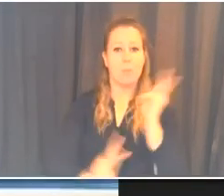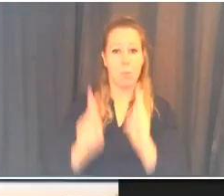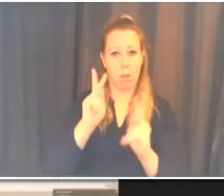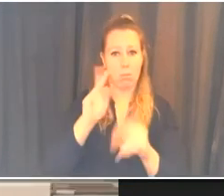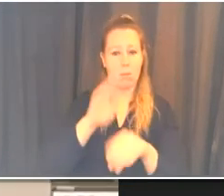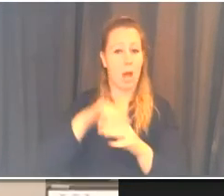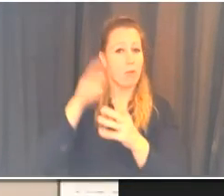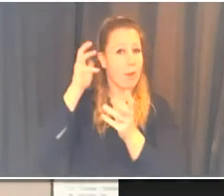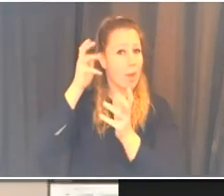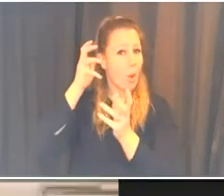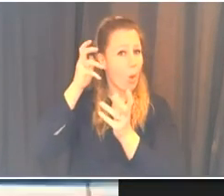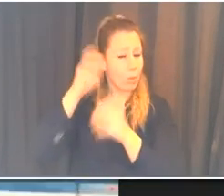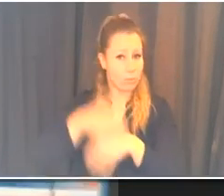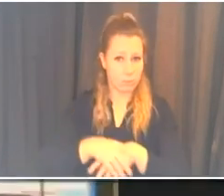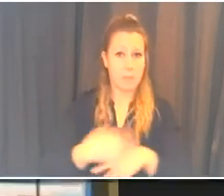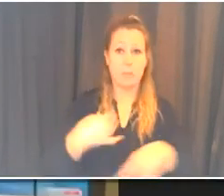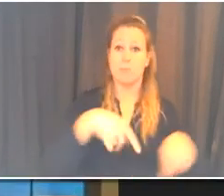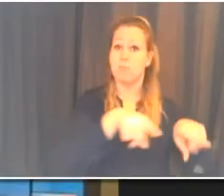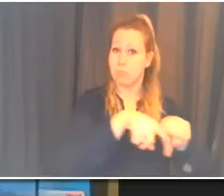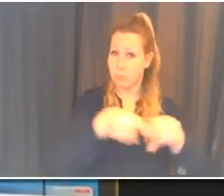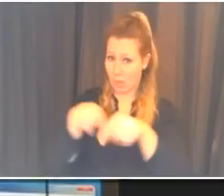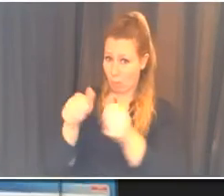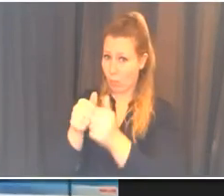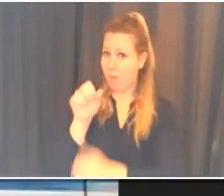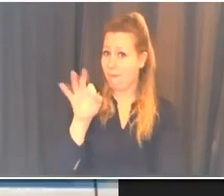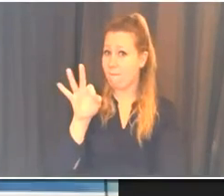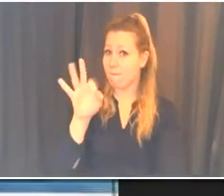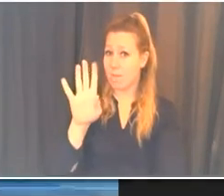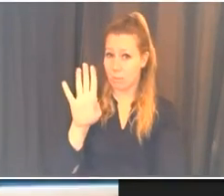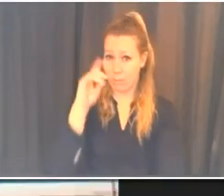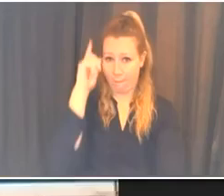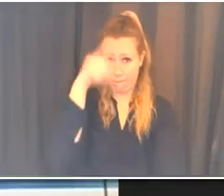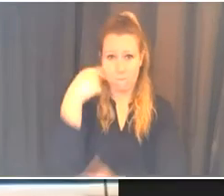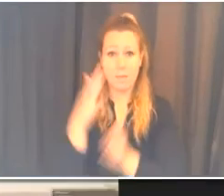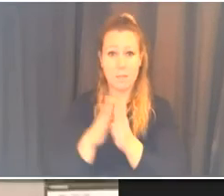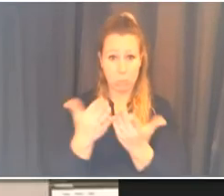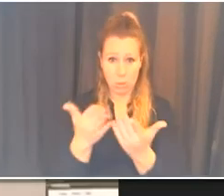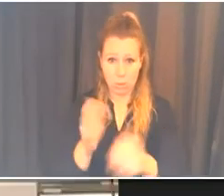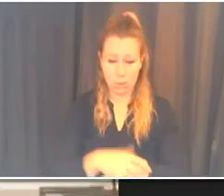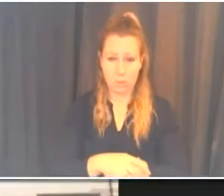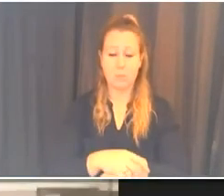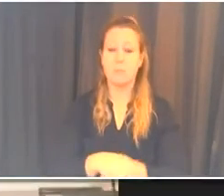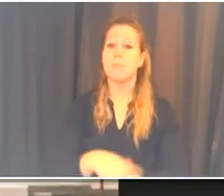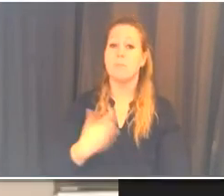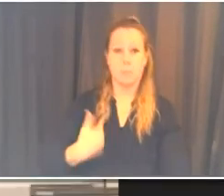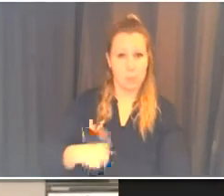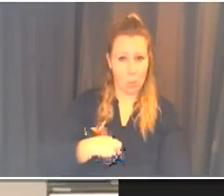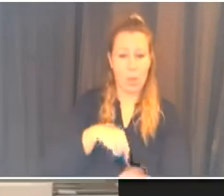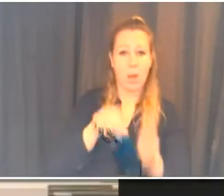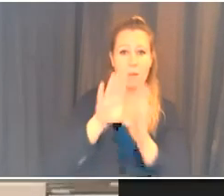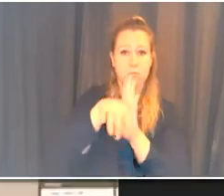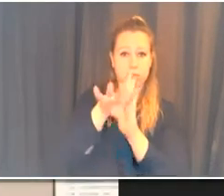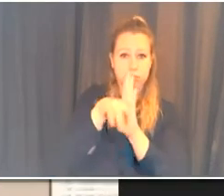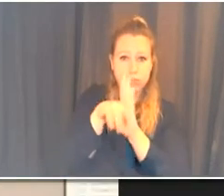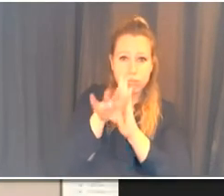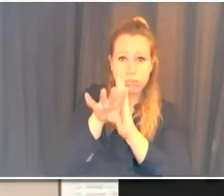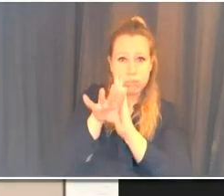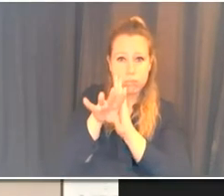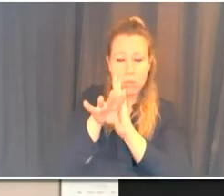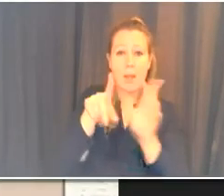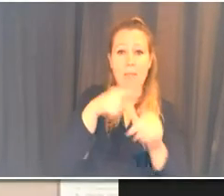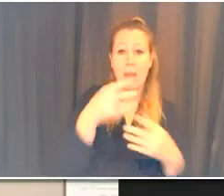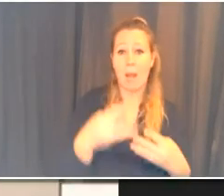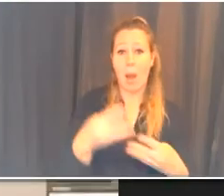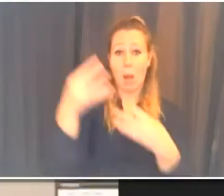can listen that later on or we put information about social services and different things so I am open for